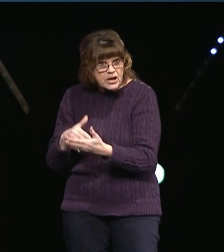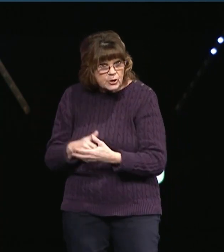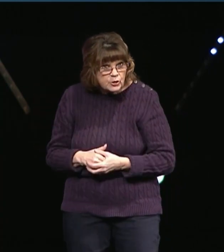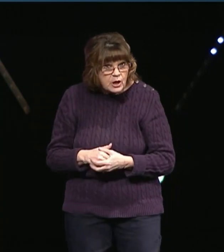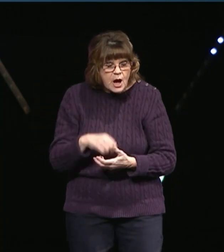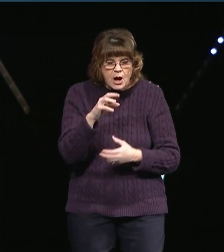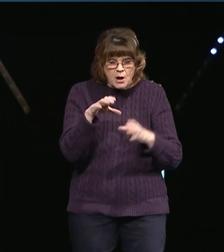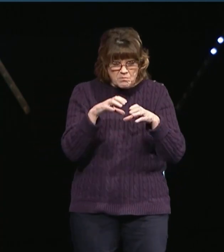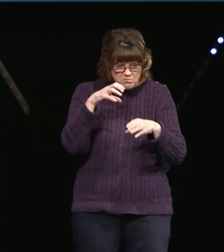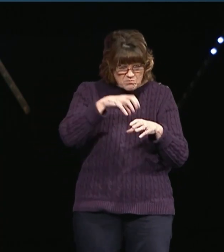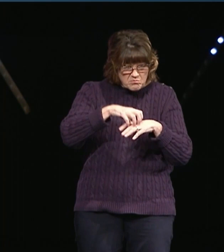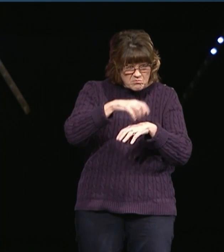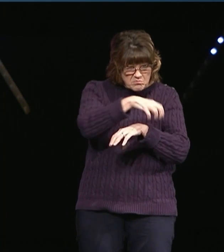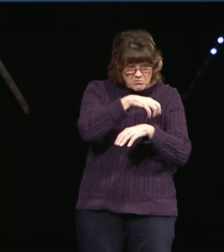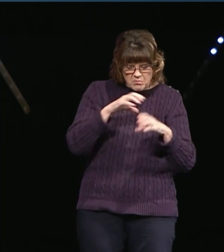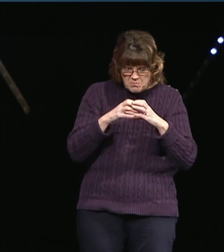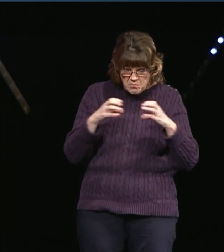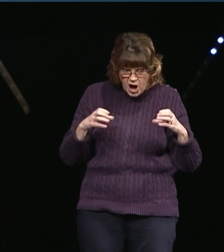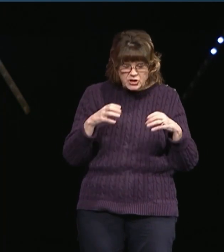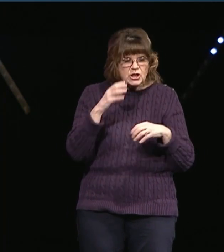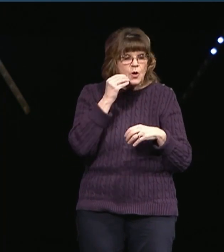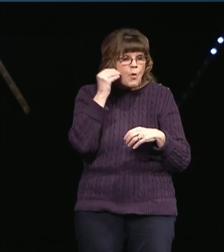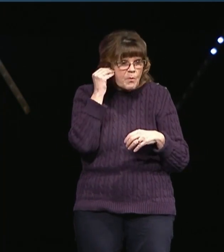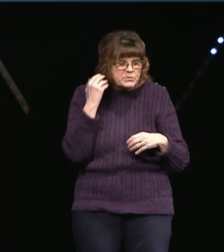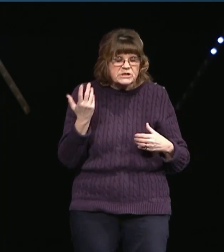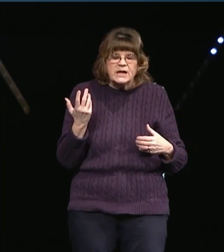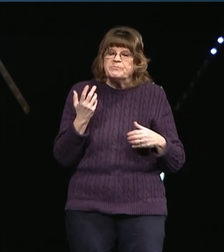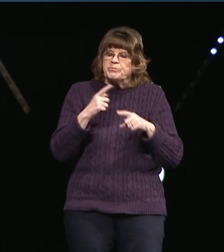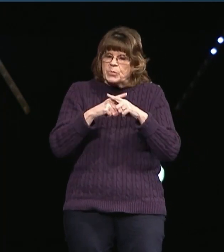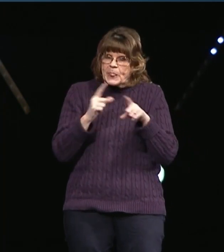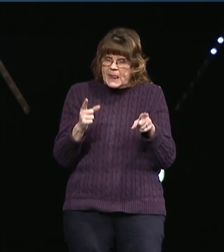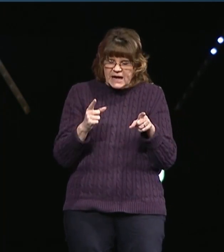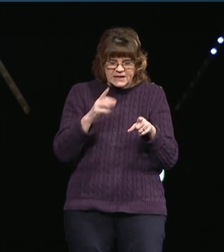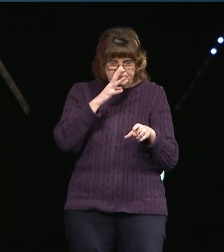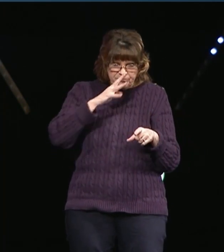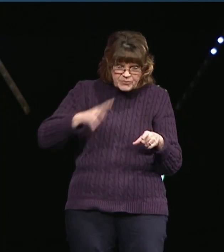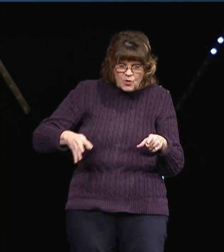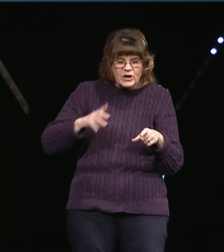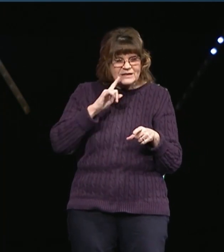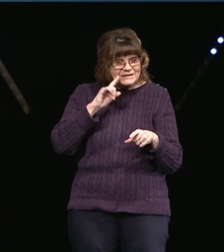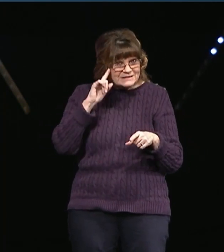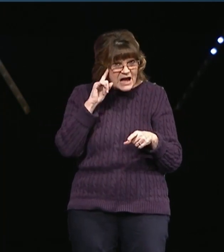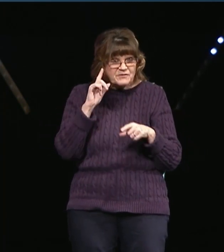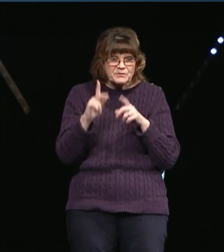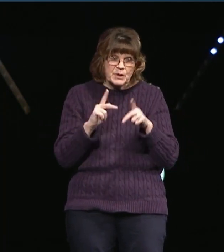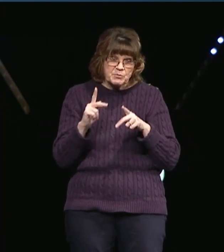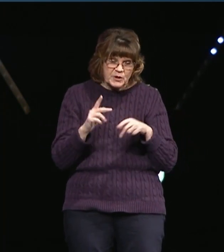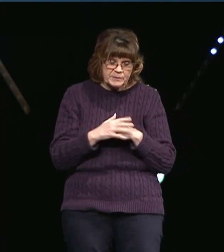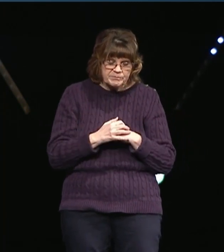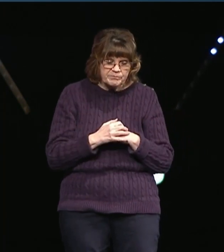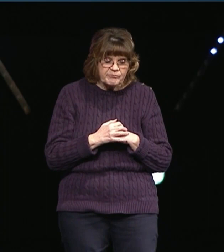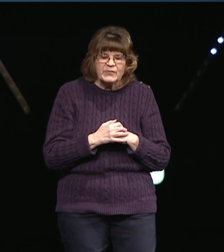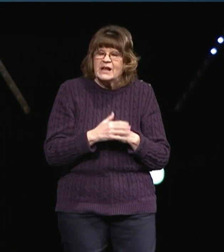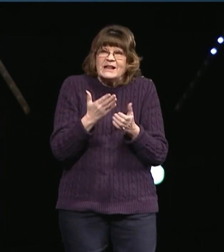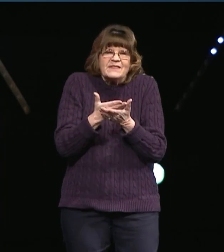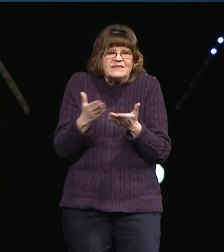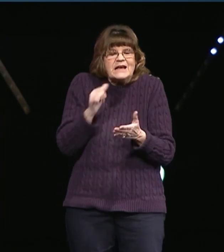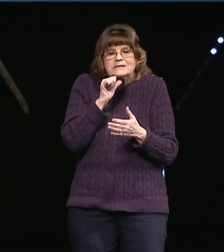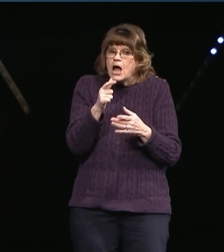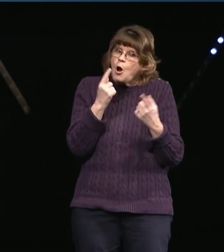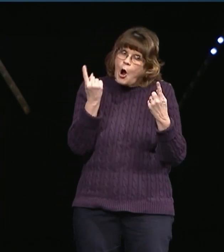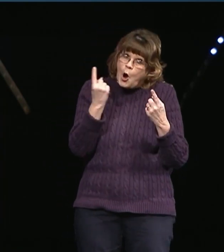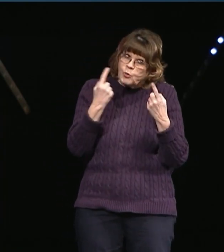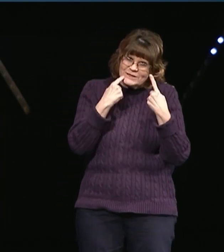modular housing, and much, much more, all to the benefit of a once forgotten and ignored deaf population. Things didn't always work